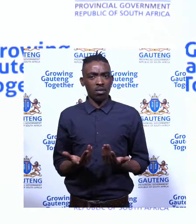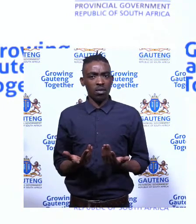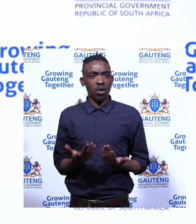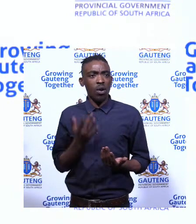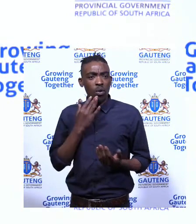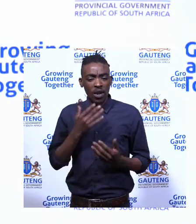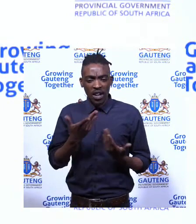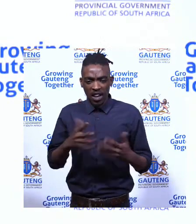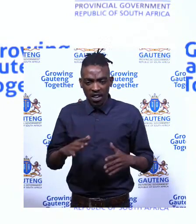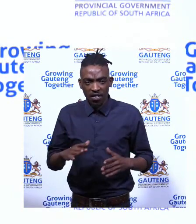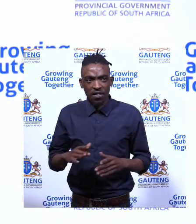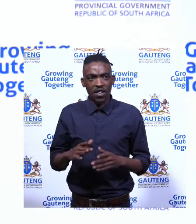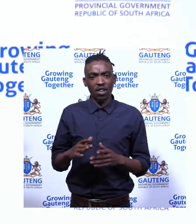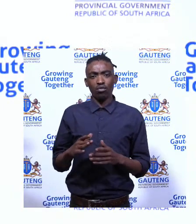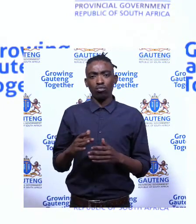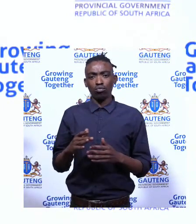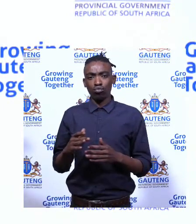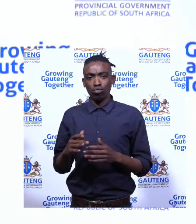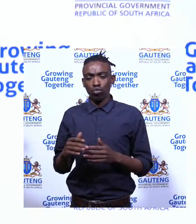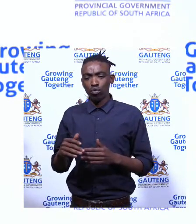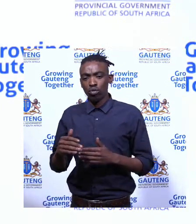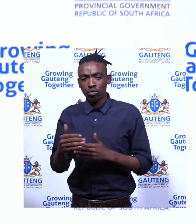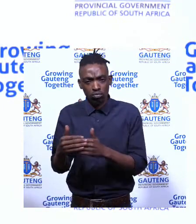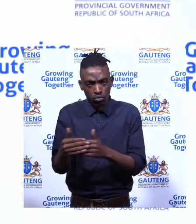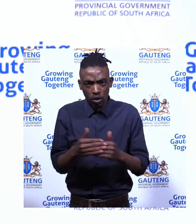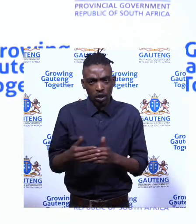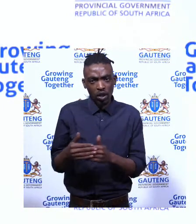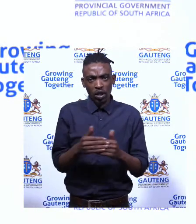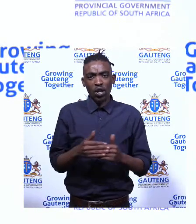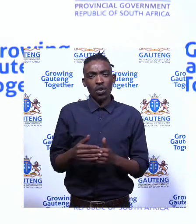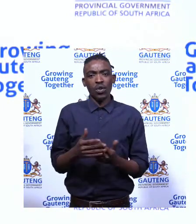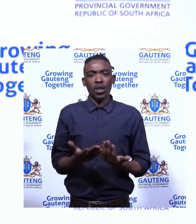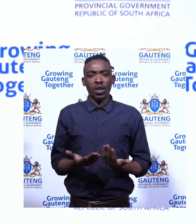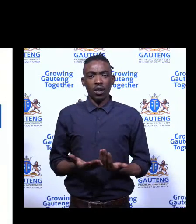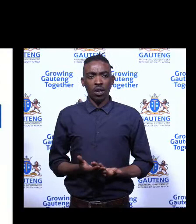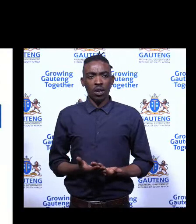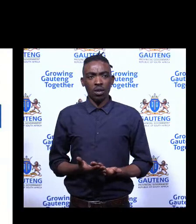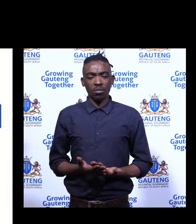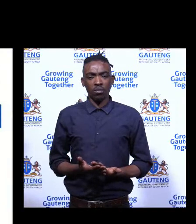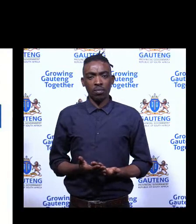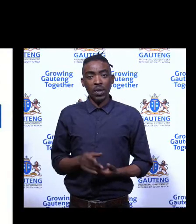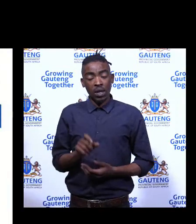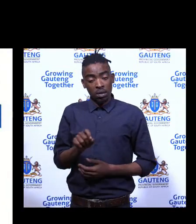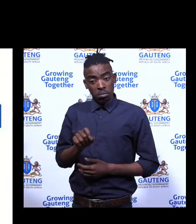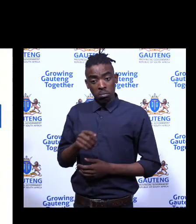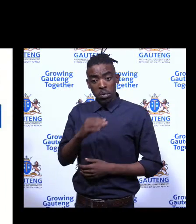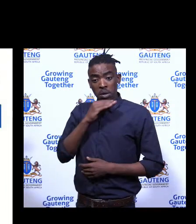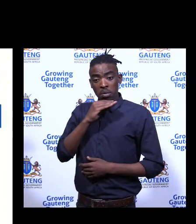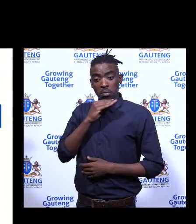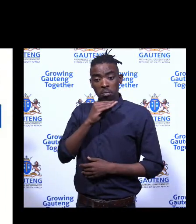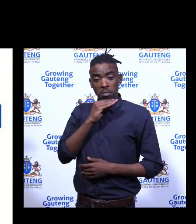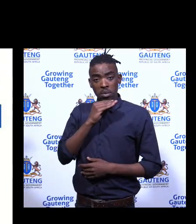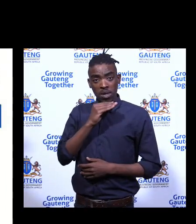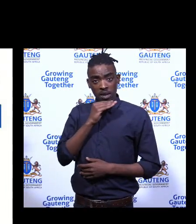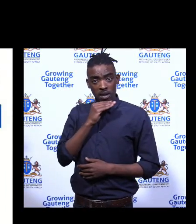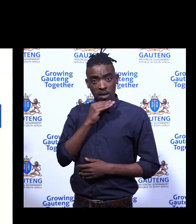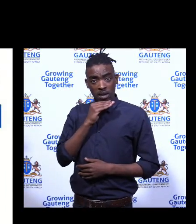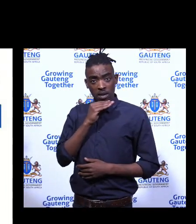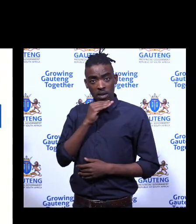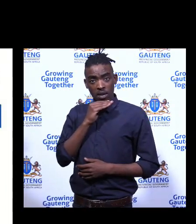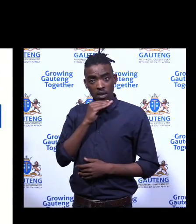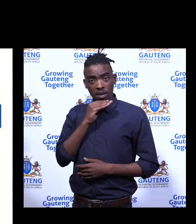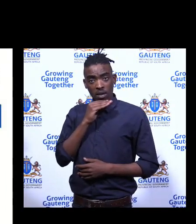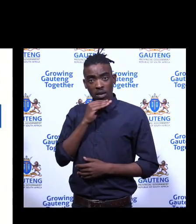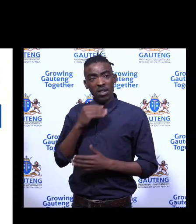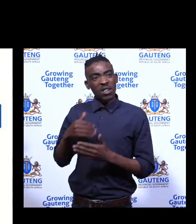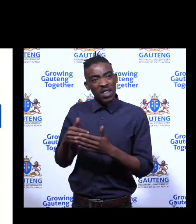care. And together with that, it means the palliative care is an important aspect. The issue of palliative care